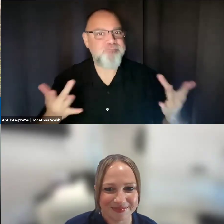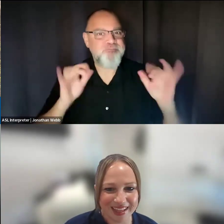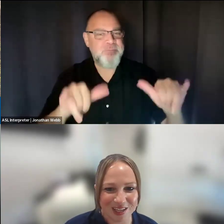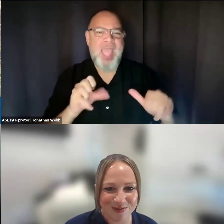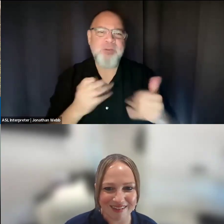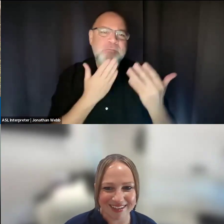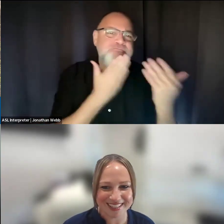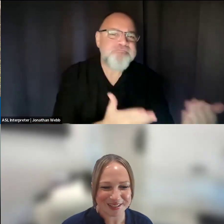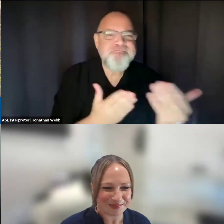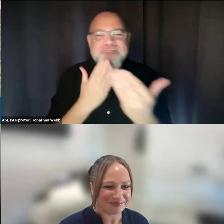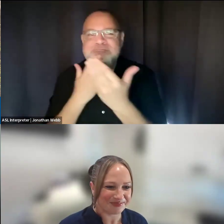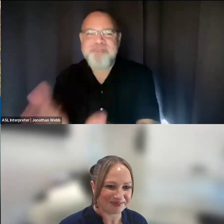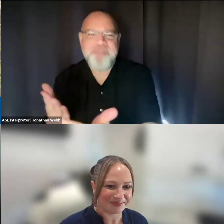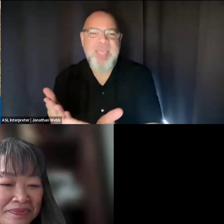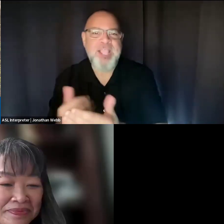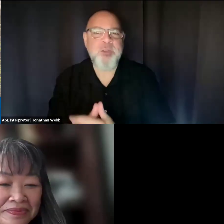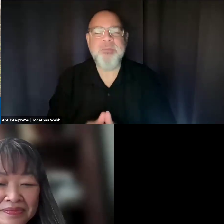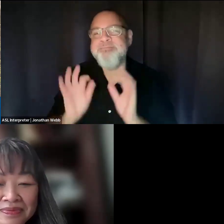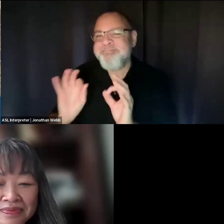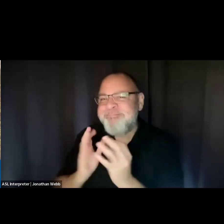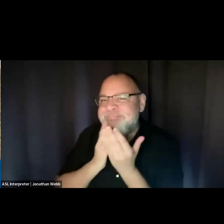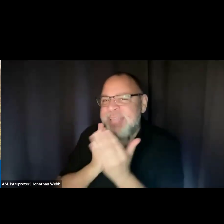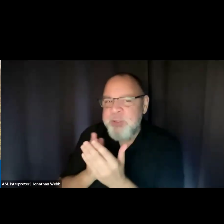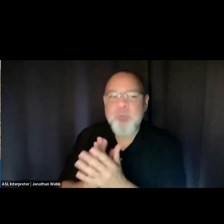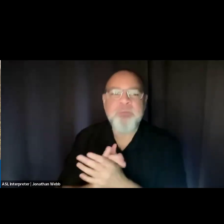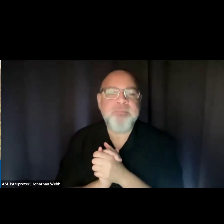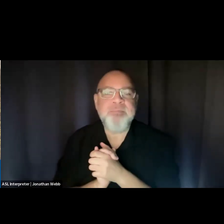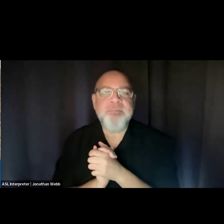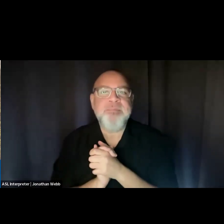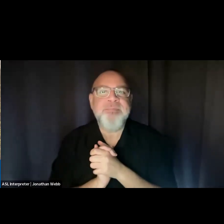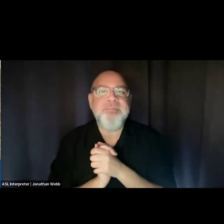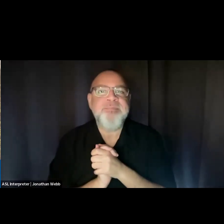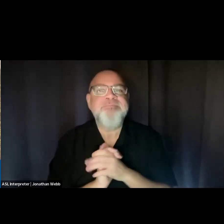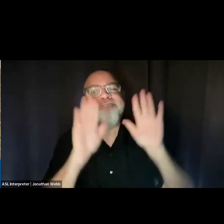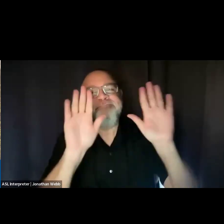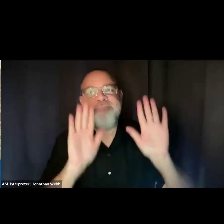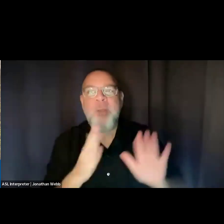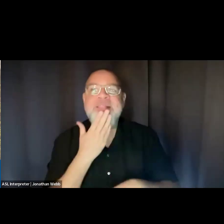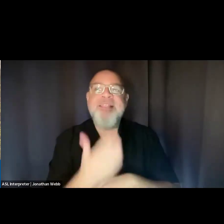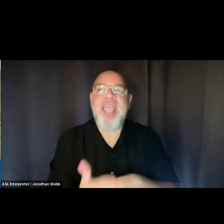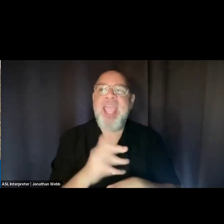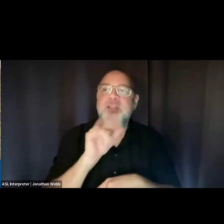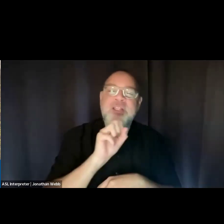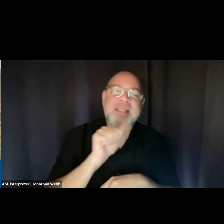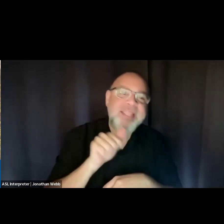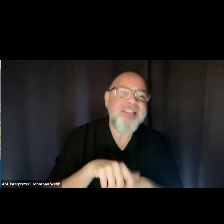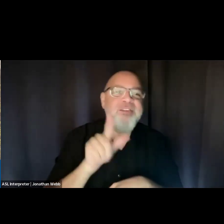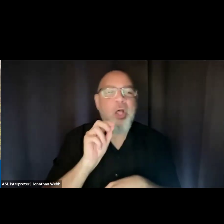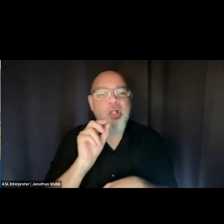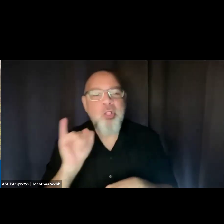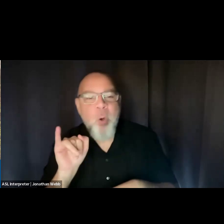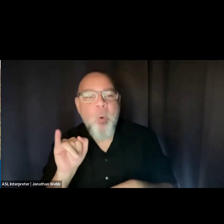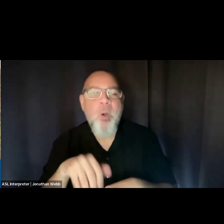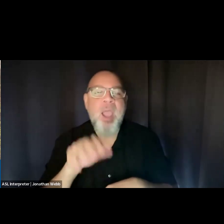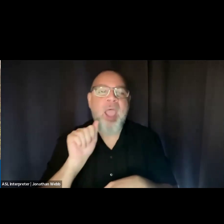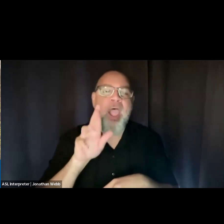time. Thank you for Thank having you. us. All right. Well, thank you so much, Lisa, Loy, Arceli, and all the participants